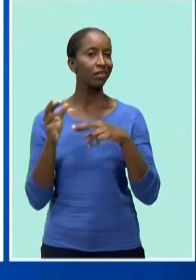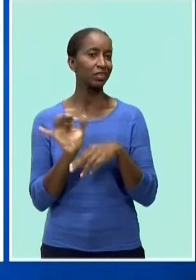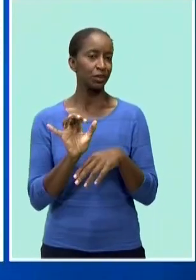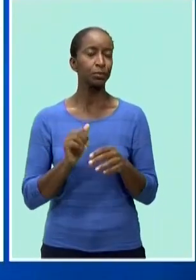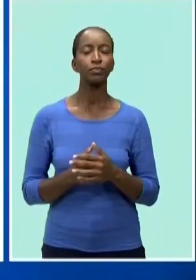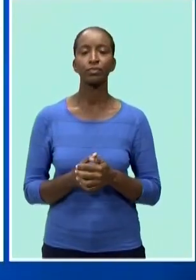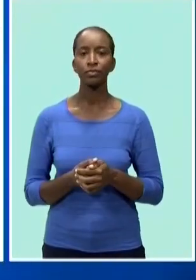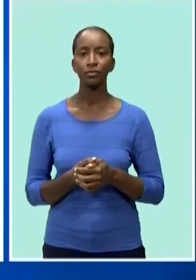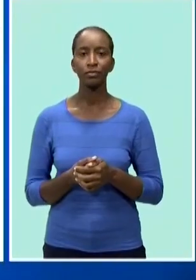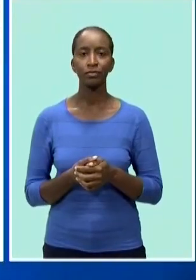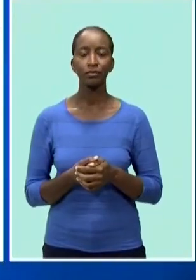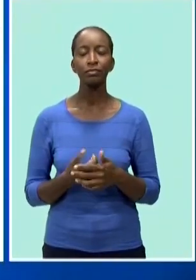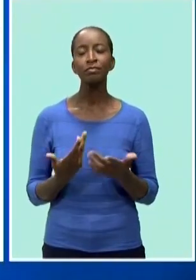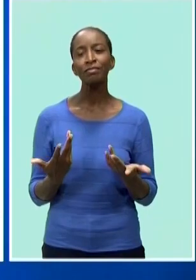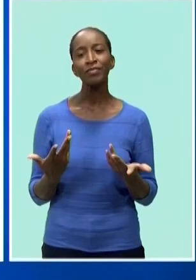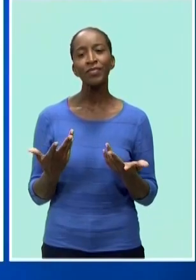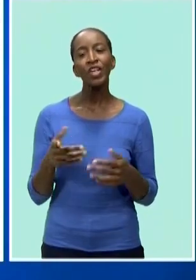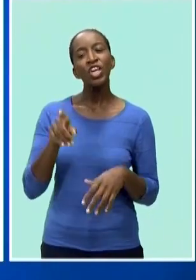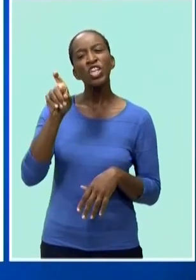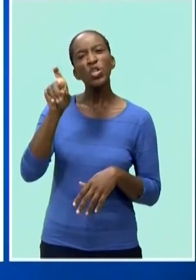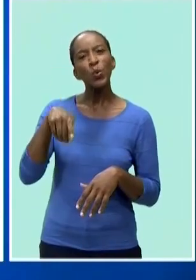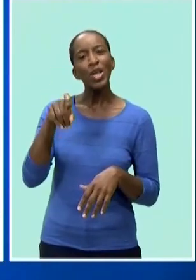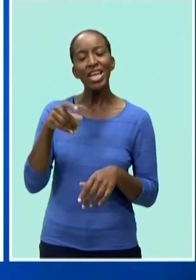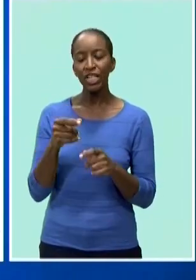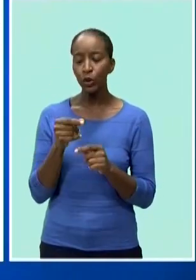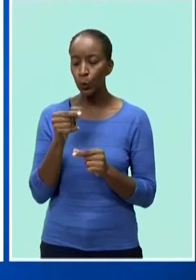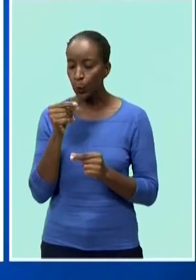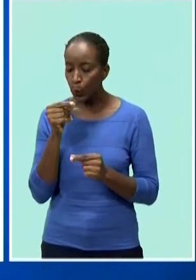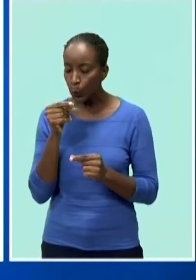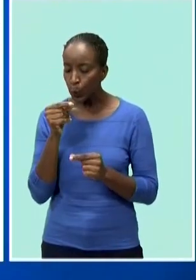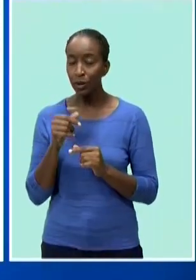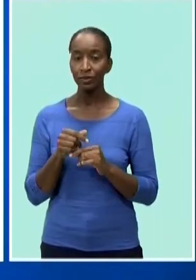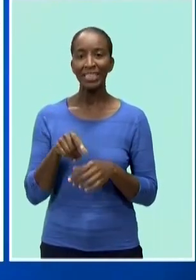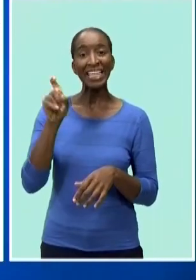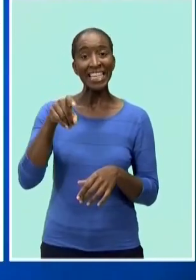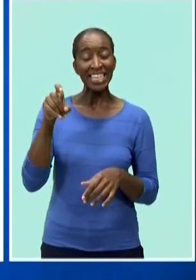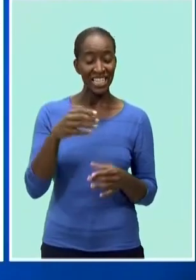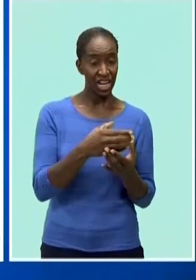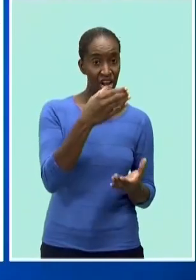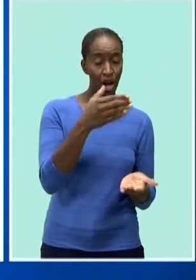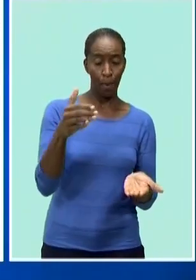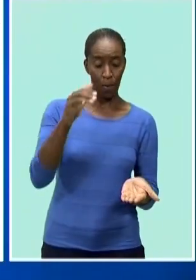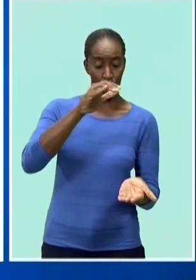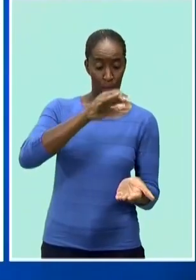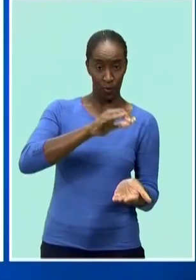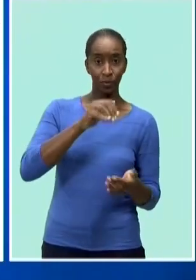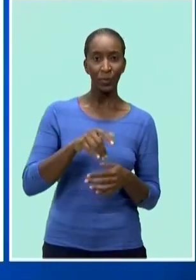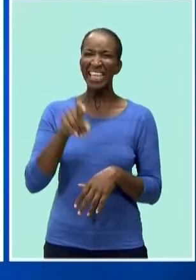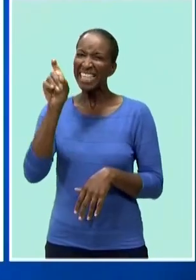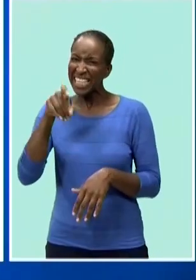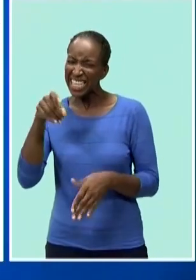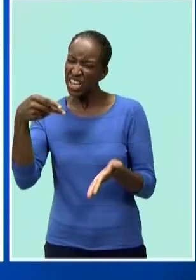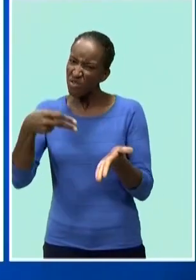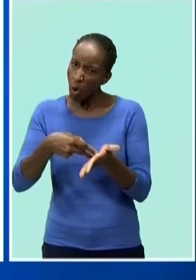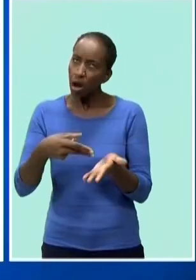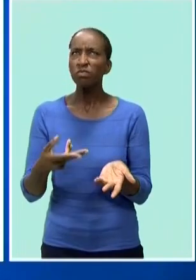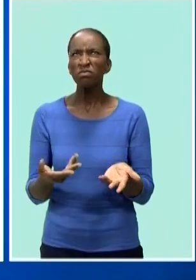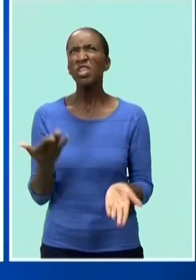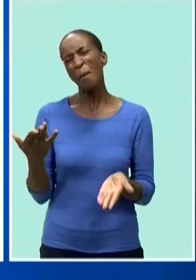need to take a straw? Do you really need to take a lid? Do you really need to take a fork? Well, sometimes you may need to take a